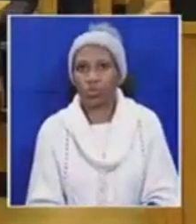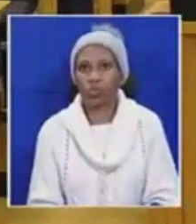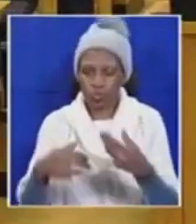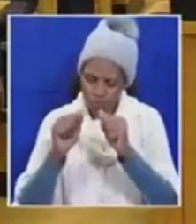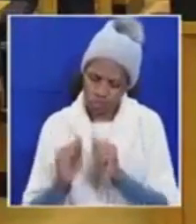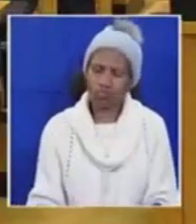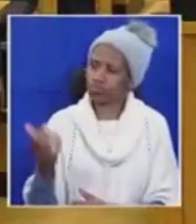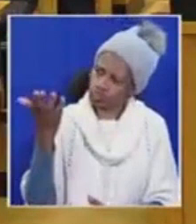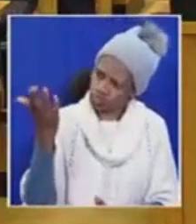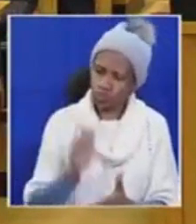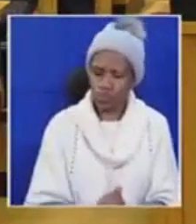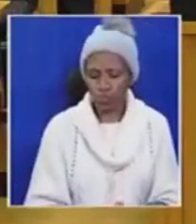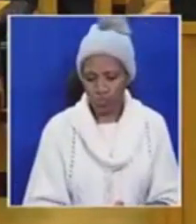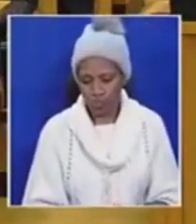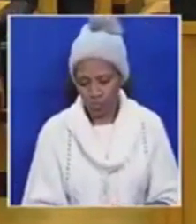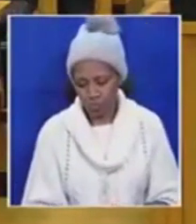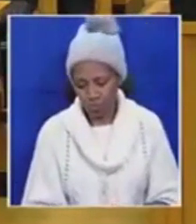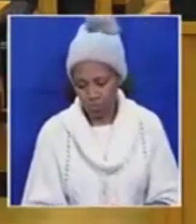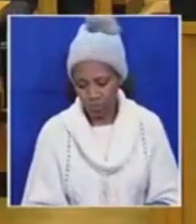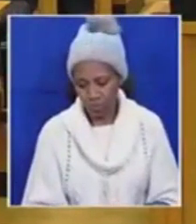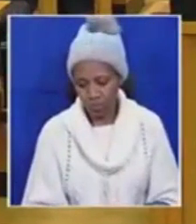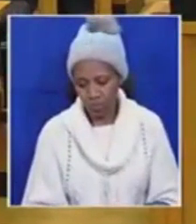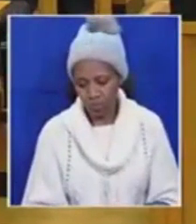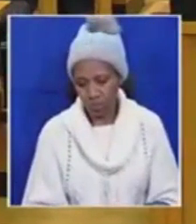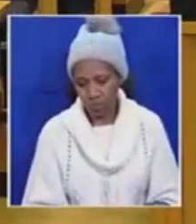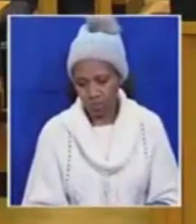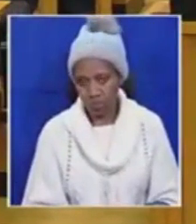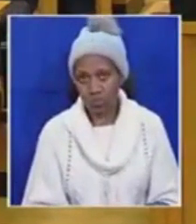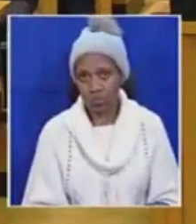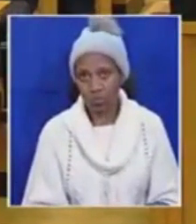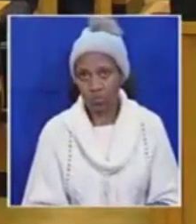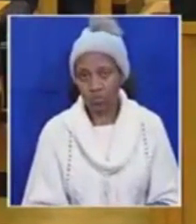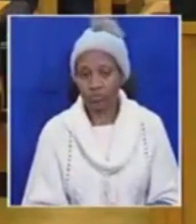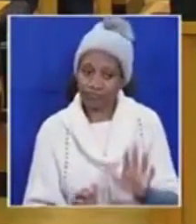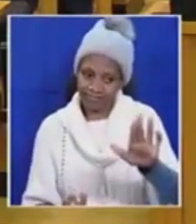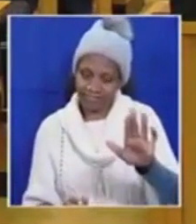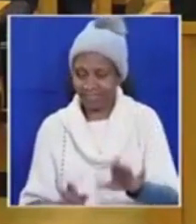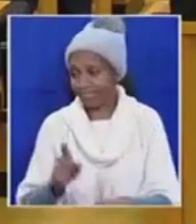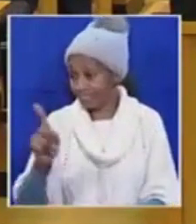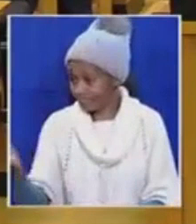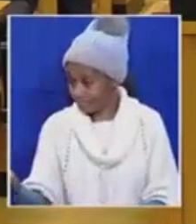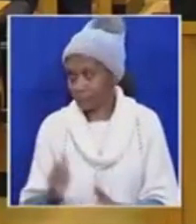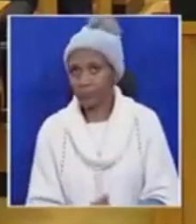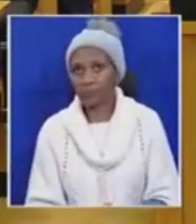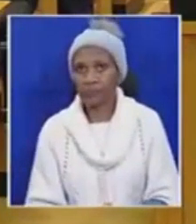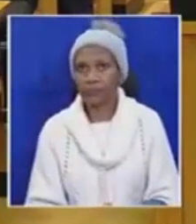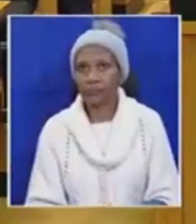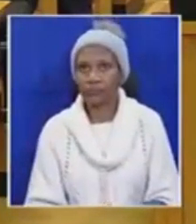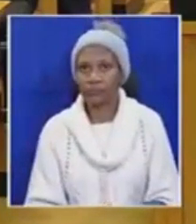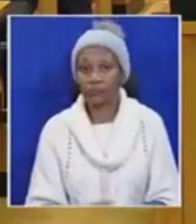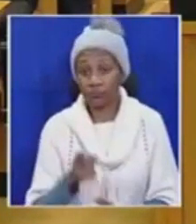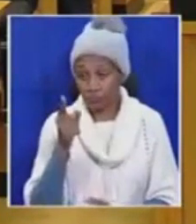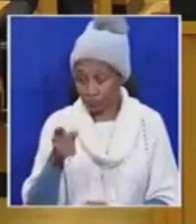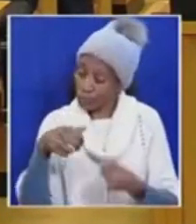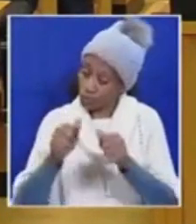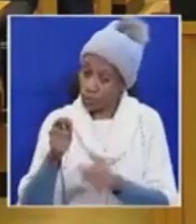Chairperson? Yes. Point of order. Can I take his point of order? I'll come back to you, Honourable House Member. Chairperson, you would know from previous rulings in